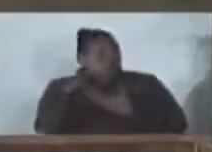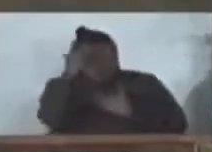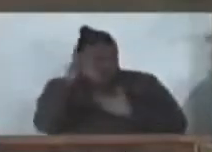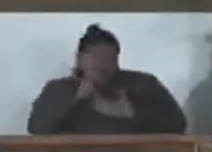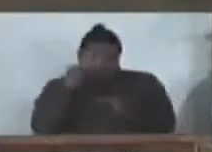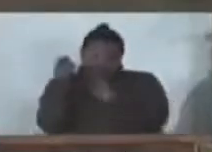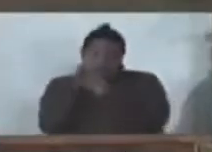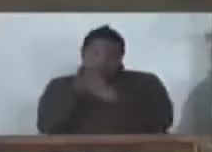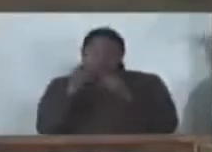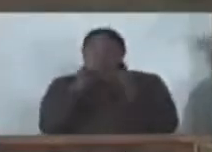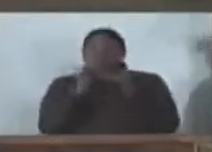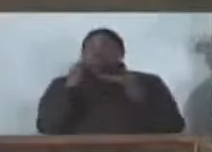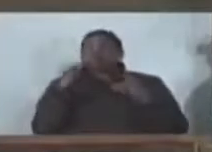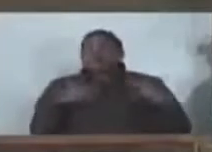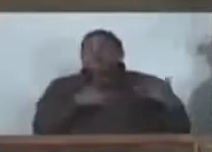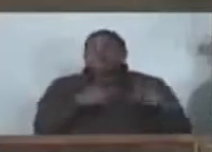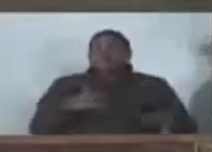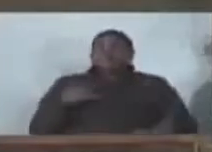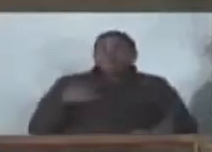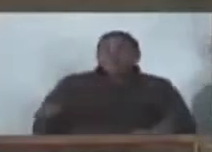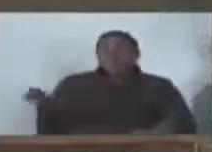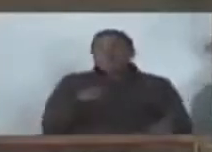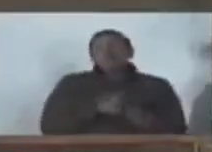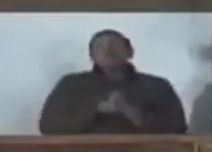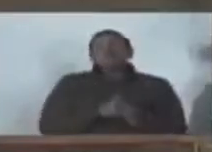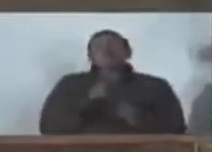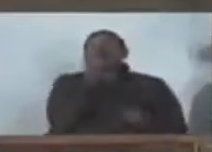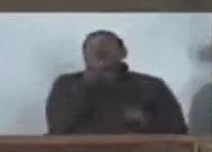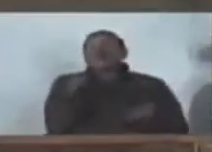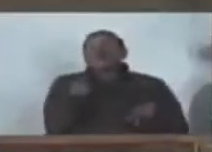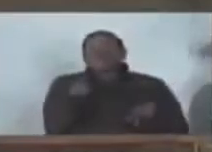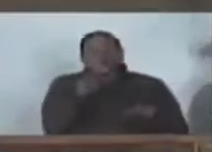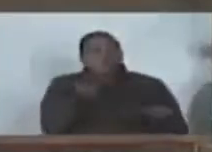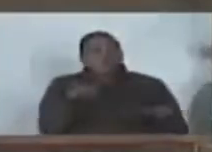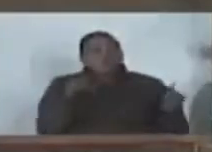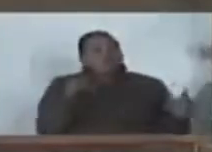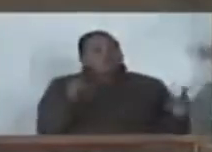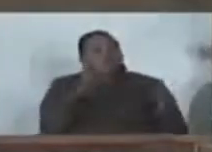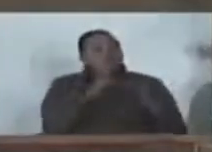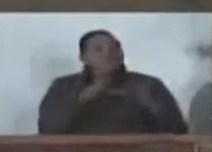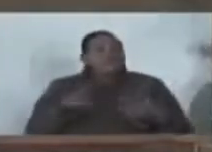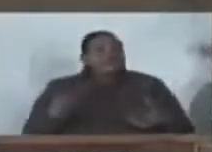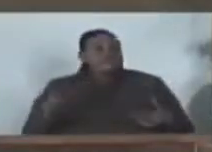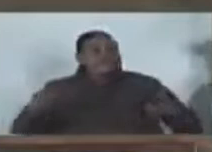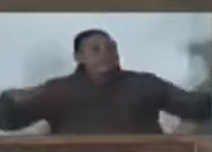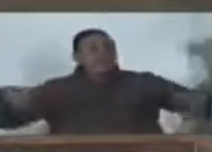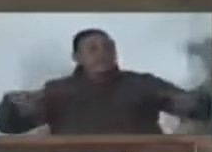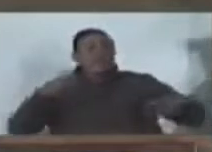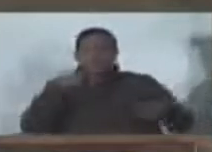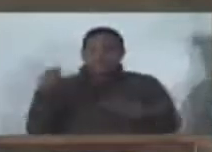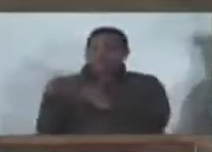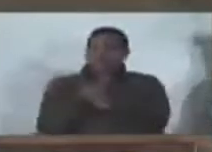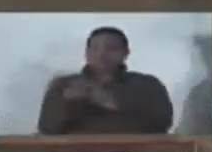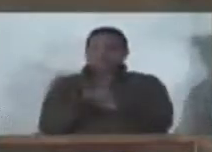domestic violence is even felt by those who are not immediately in contact with it. Domestic violence is not a private